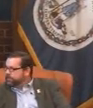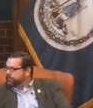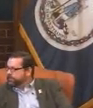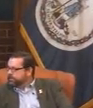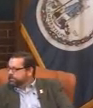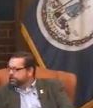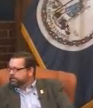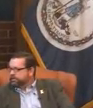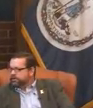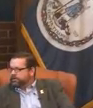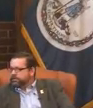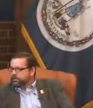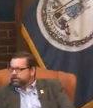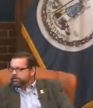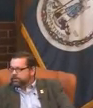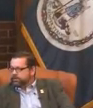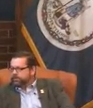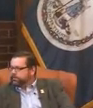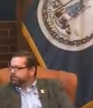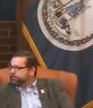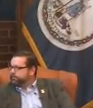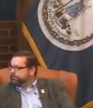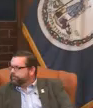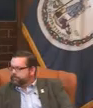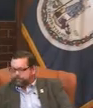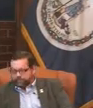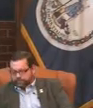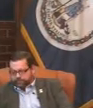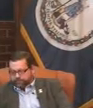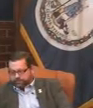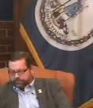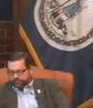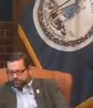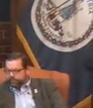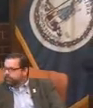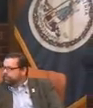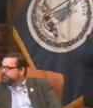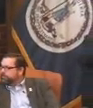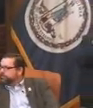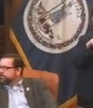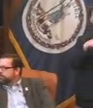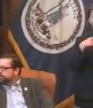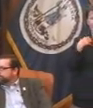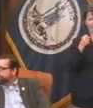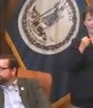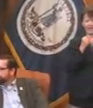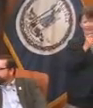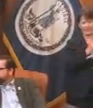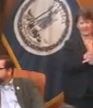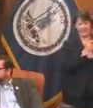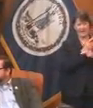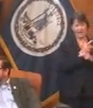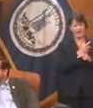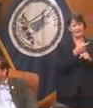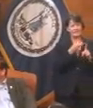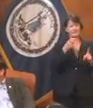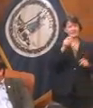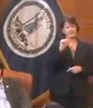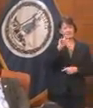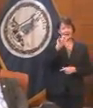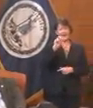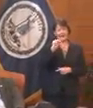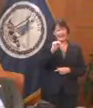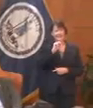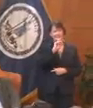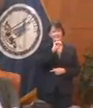We appreciate your sincerity. Our next question, this will be our last one on healthcare, and we'll move to another topic. This is from Allison